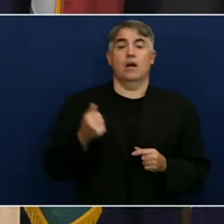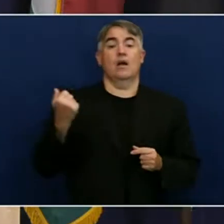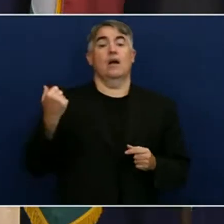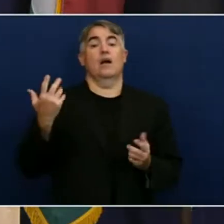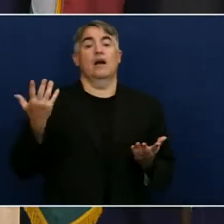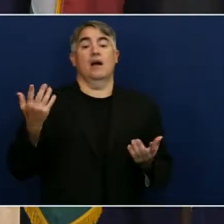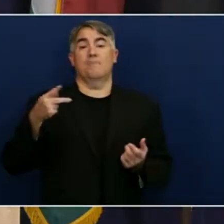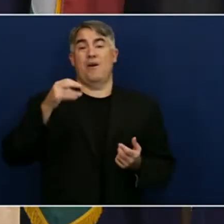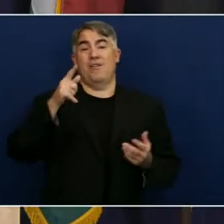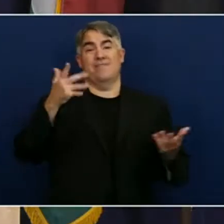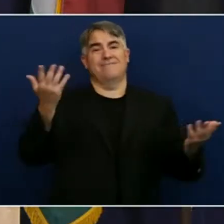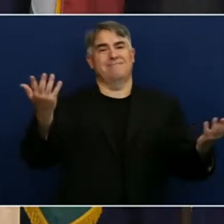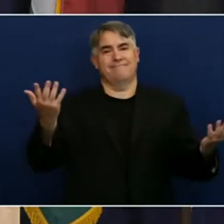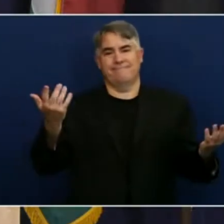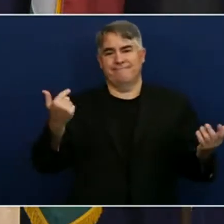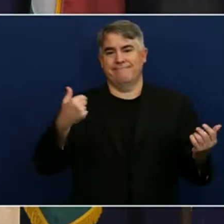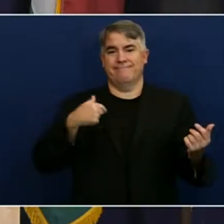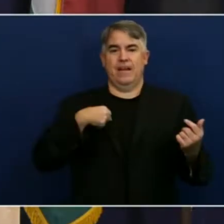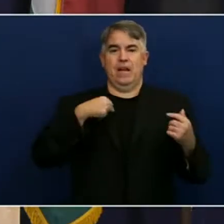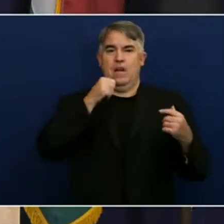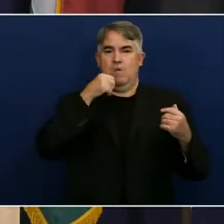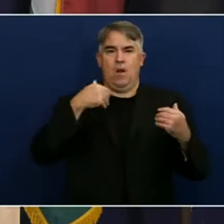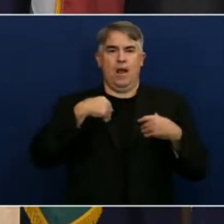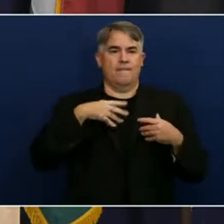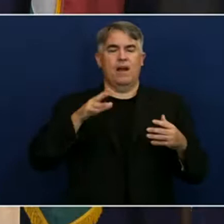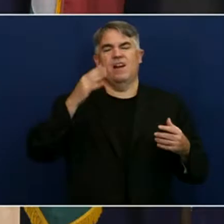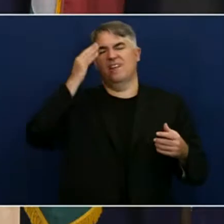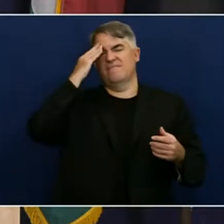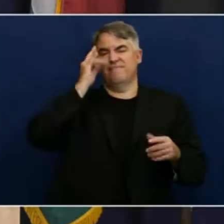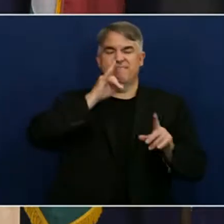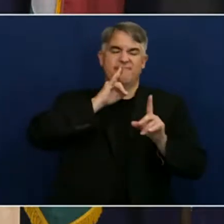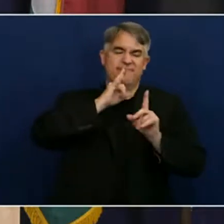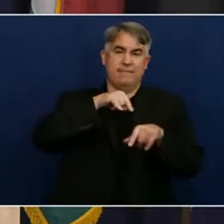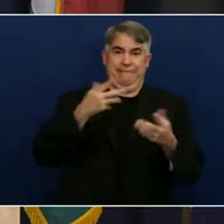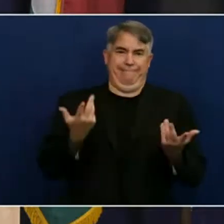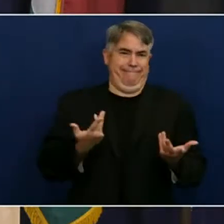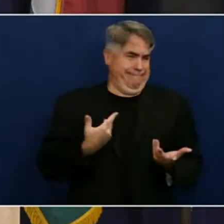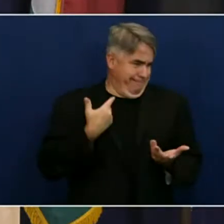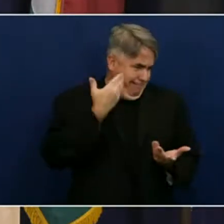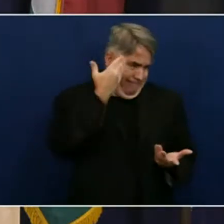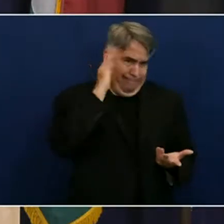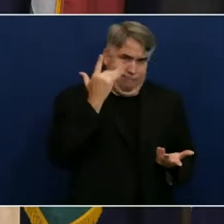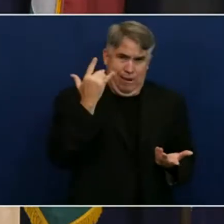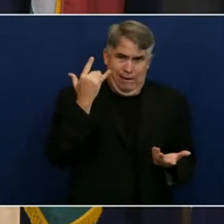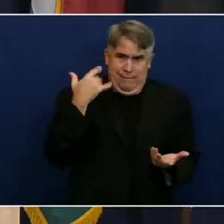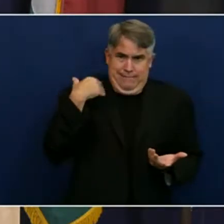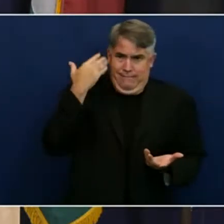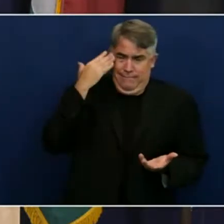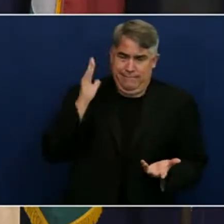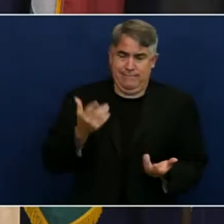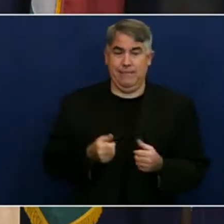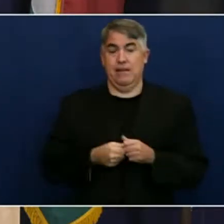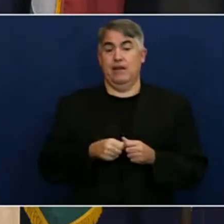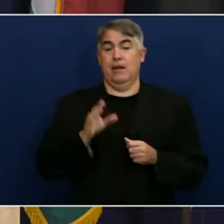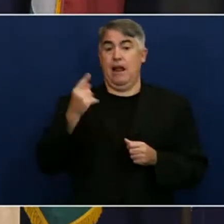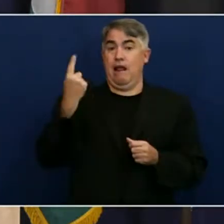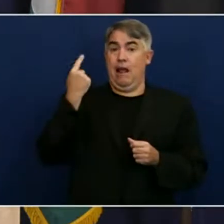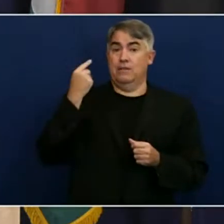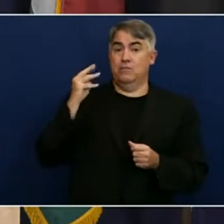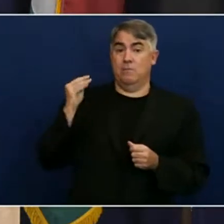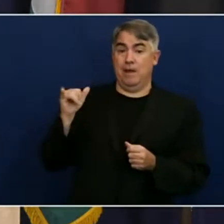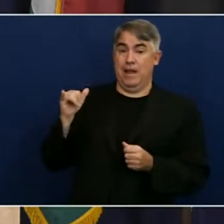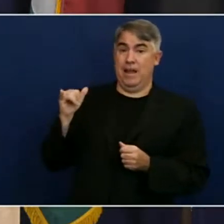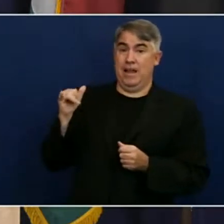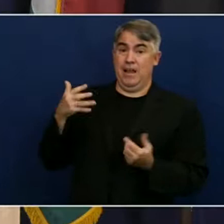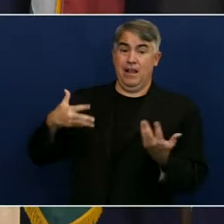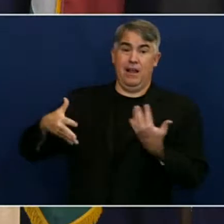no magic answer here. The same thing that caused outbreaks last May causes outbreaks